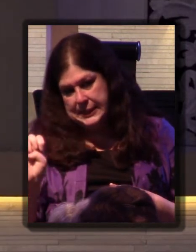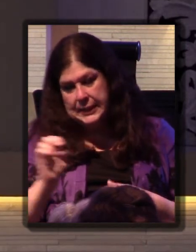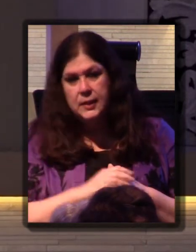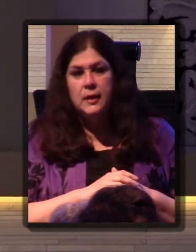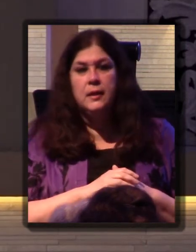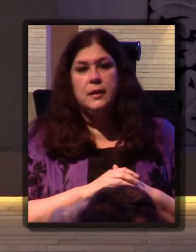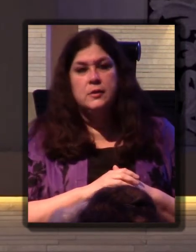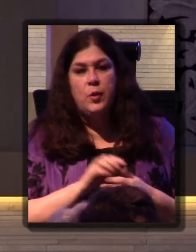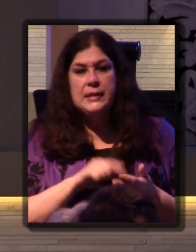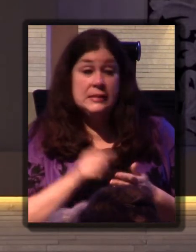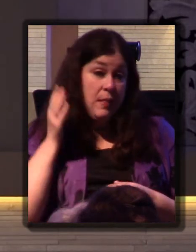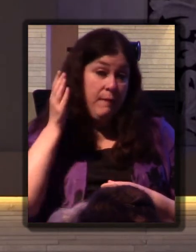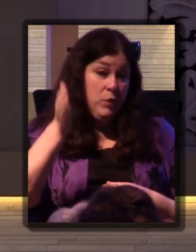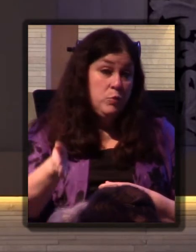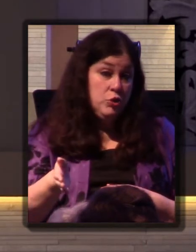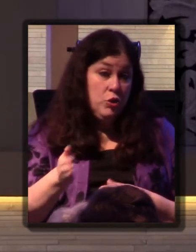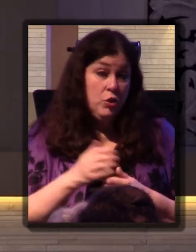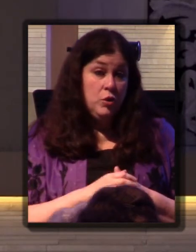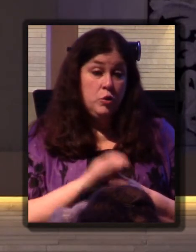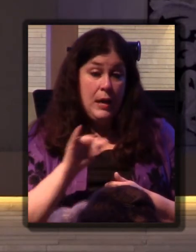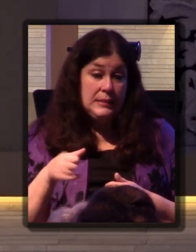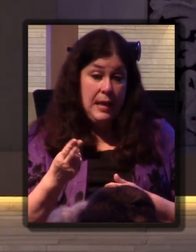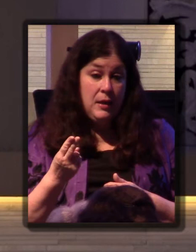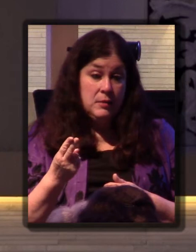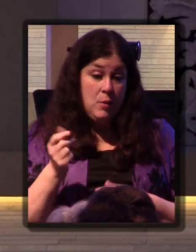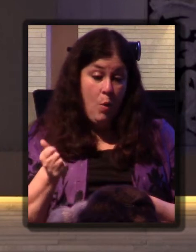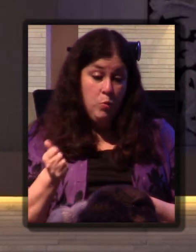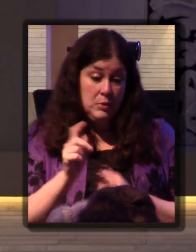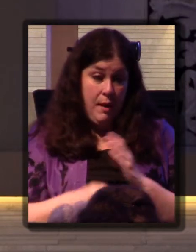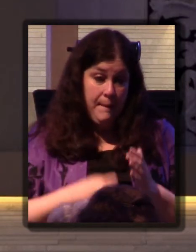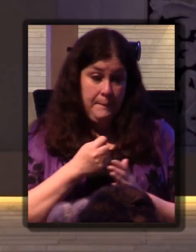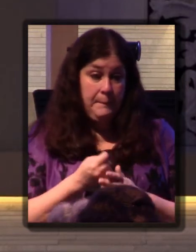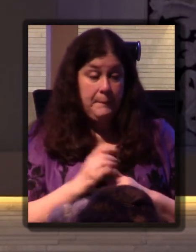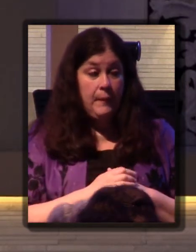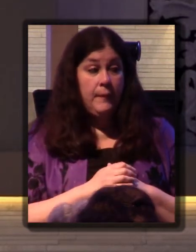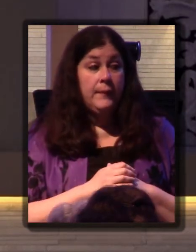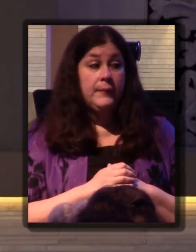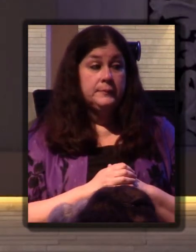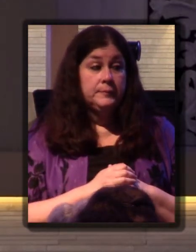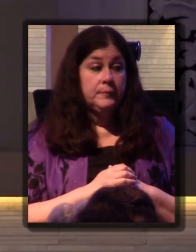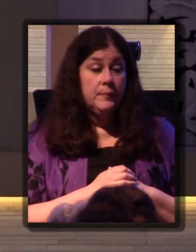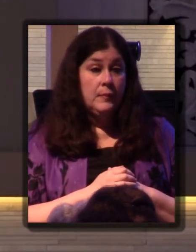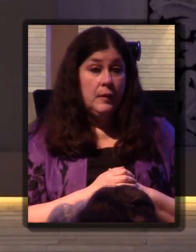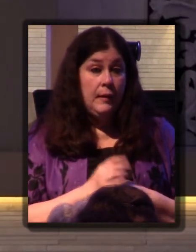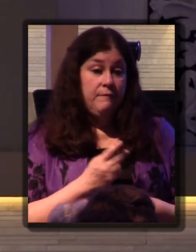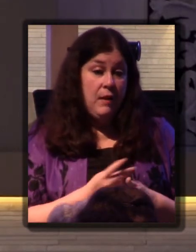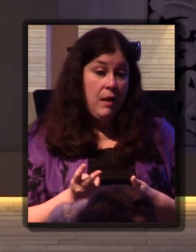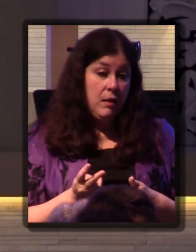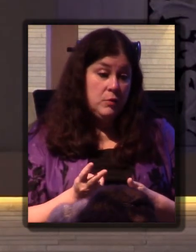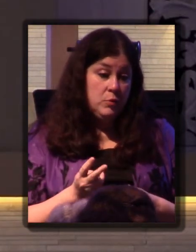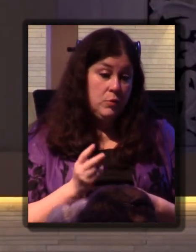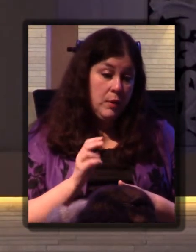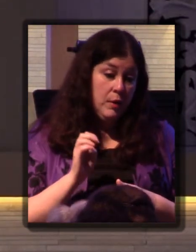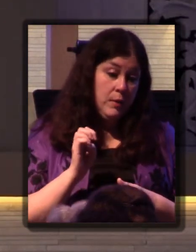is something quite in the future to Isaiah's own day. And so it fell,